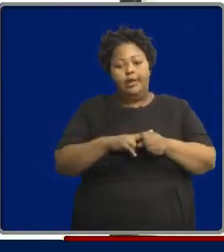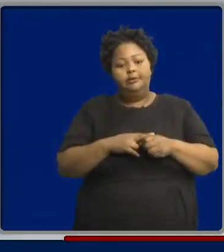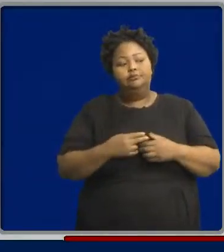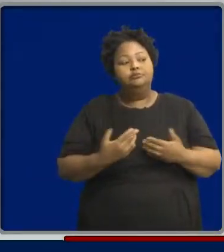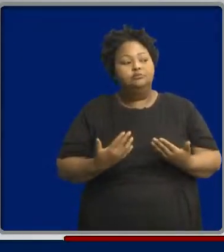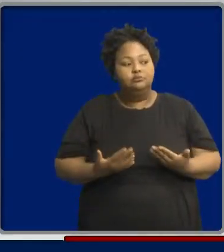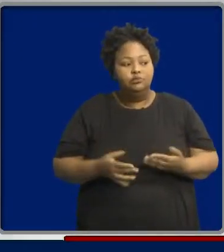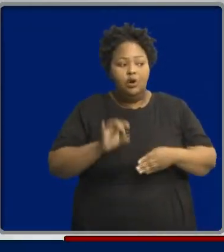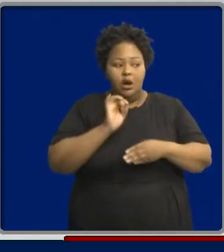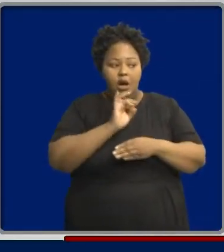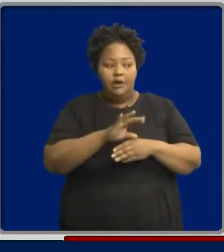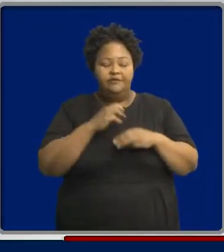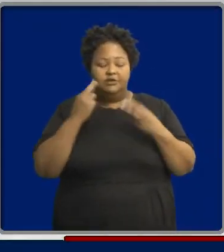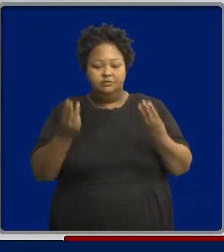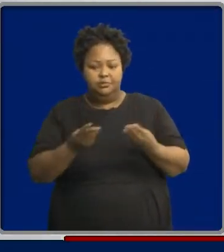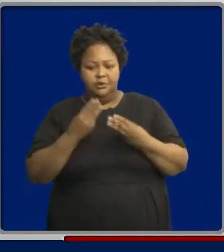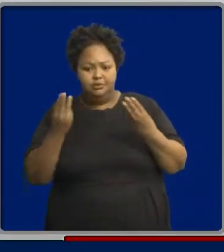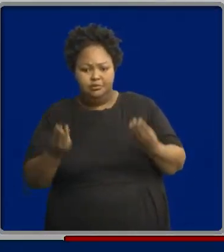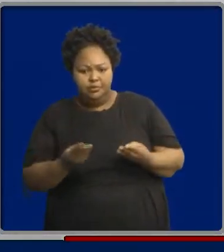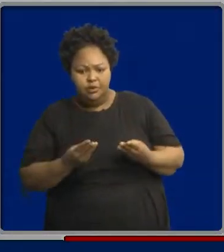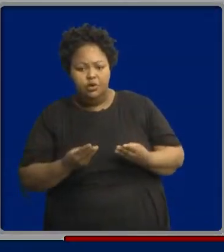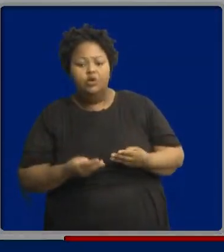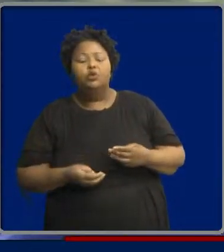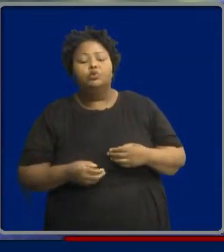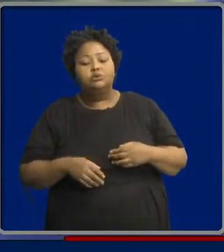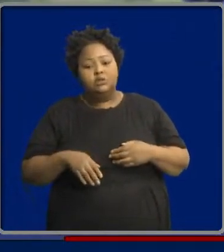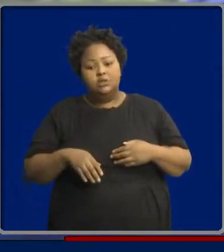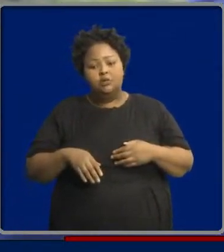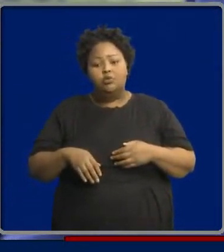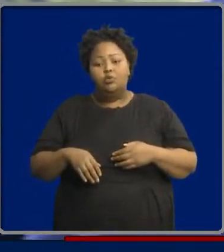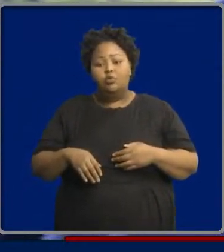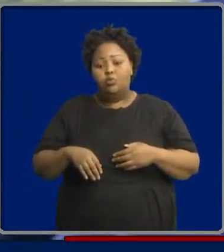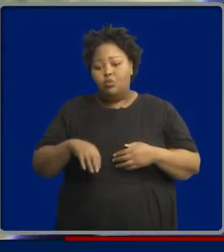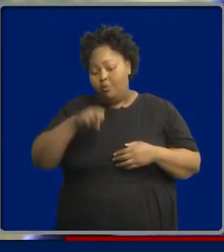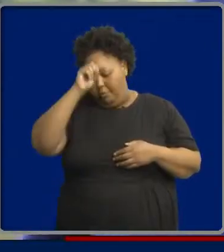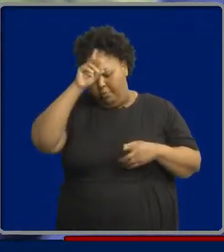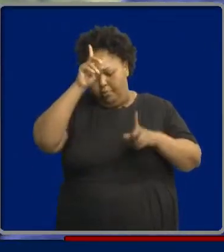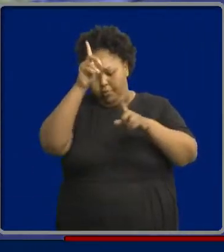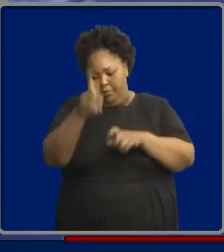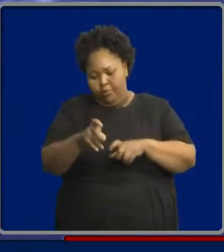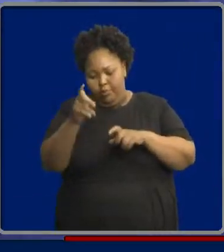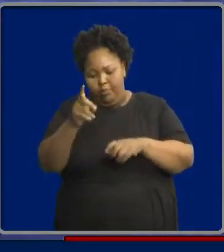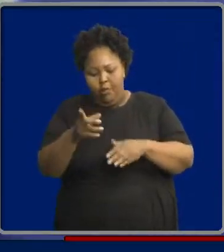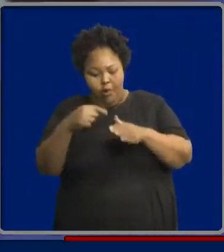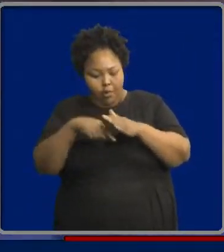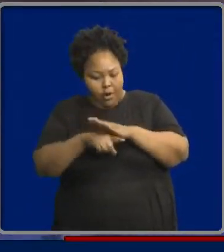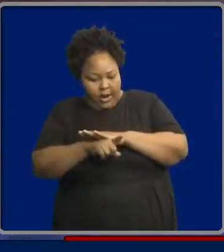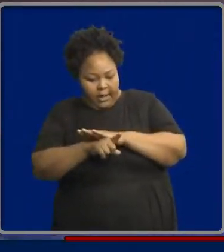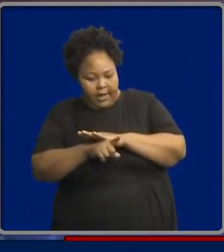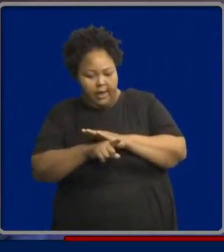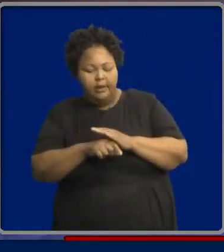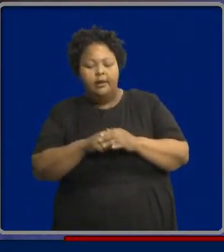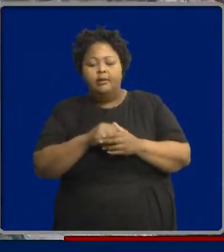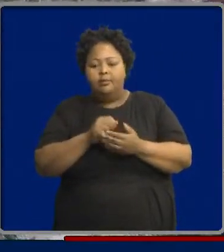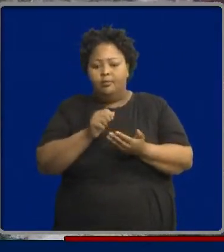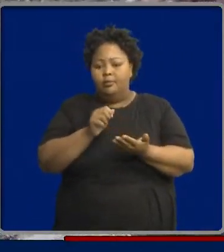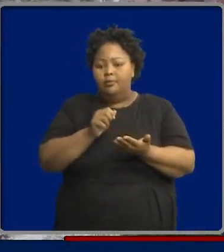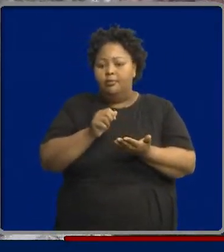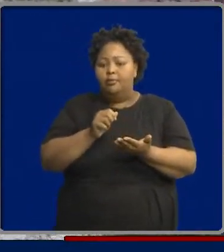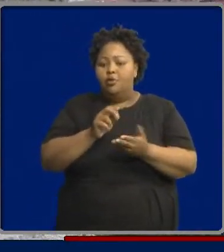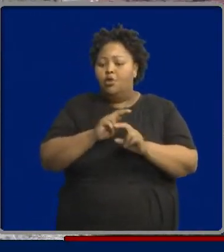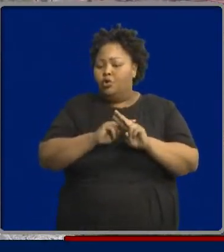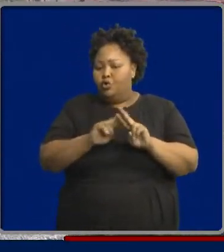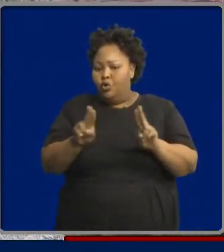chat. The search started in the early hours of Tuesday morning. Fatigue was written all over the face